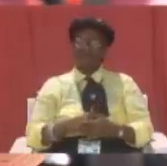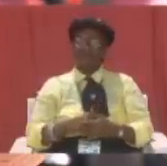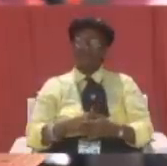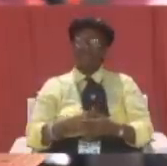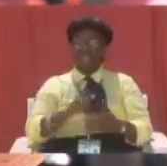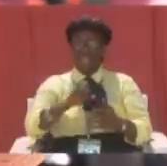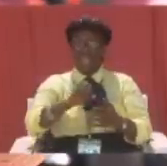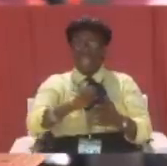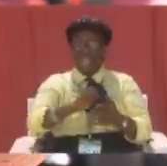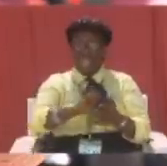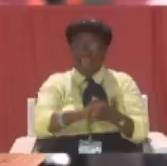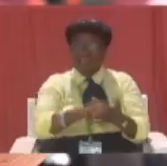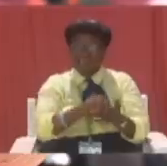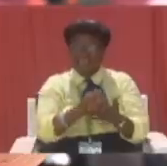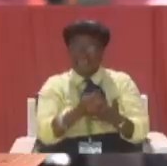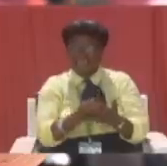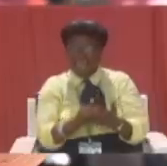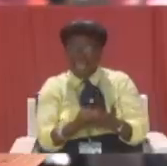evidence.